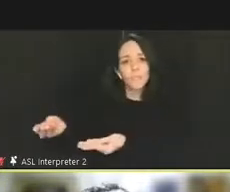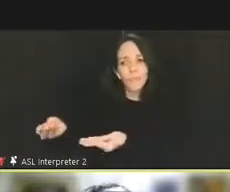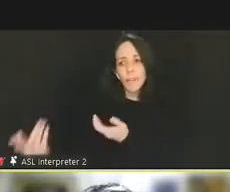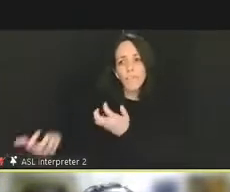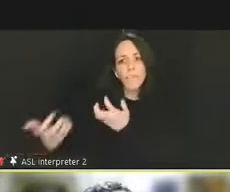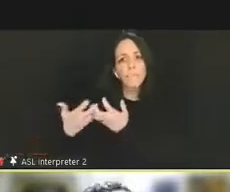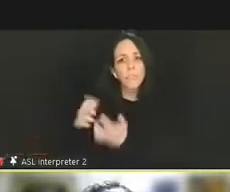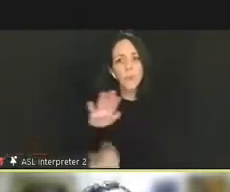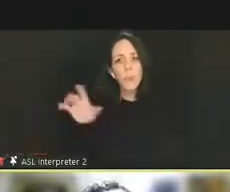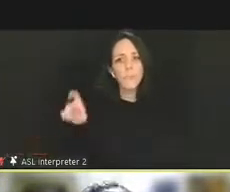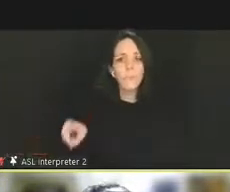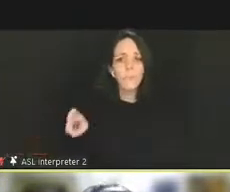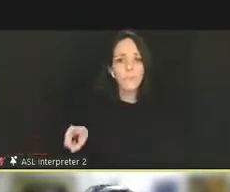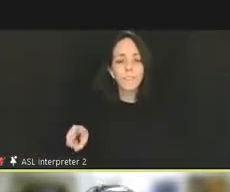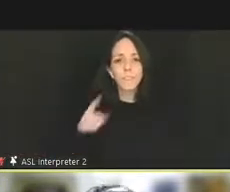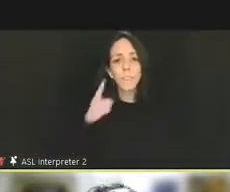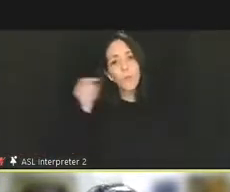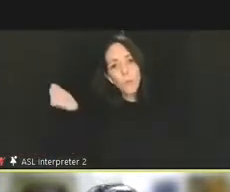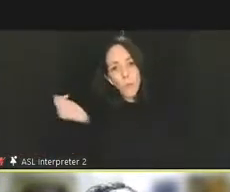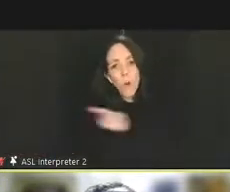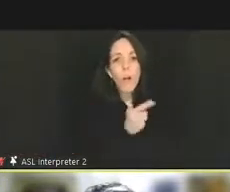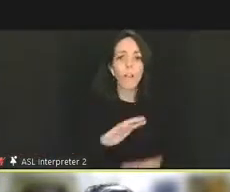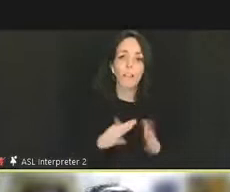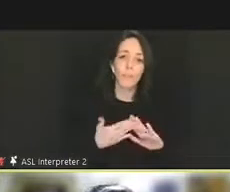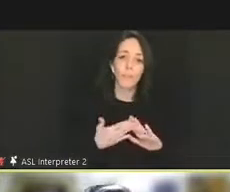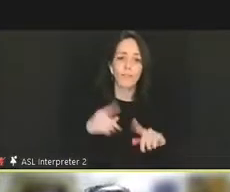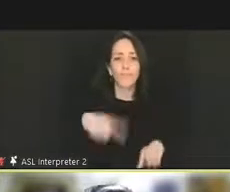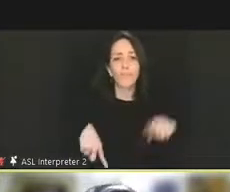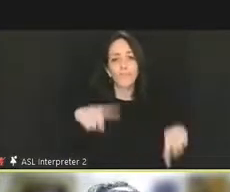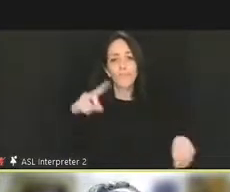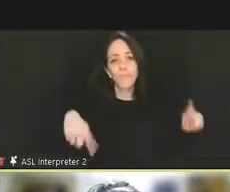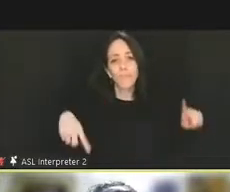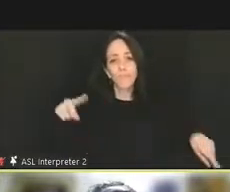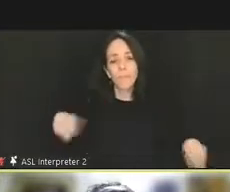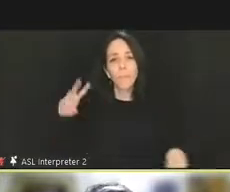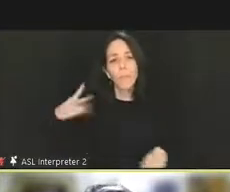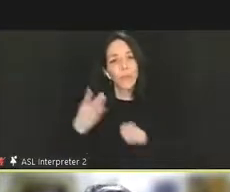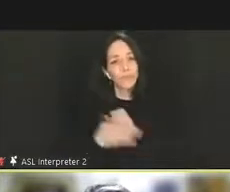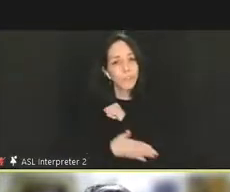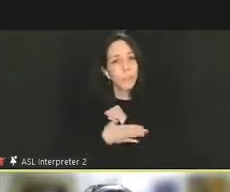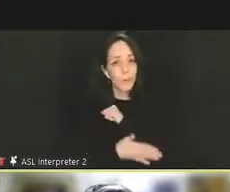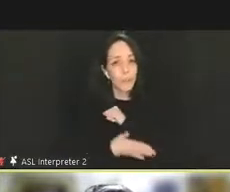to all communities, all of our diverse communities in Washington County.